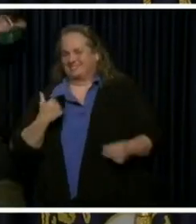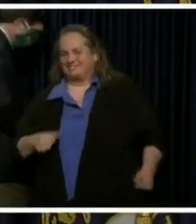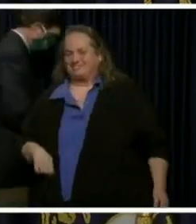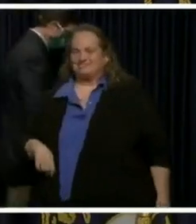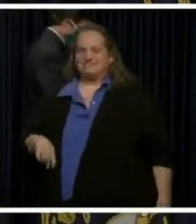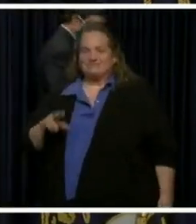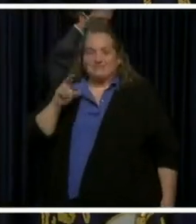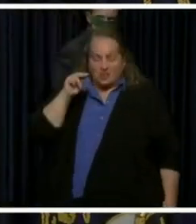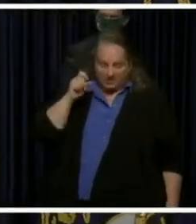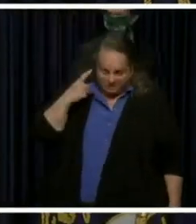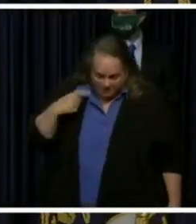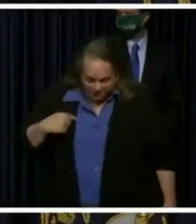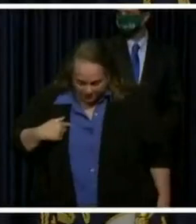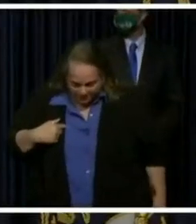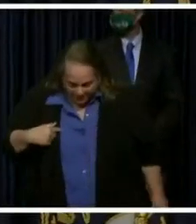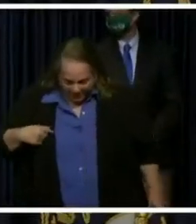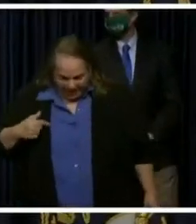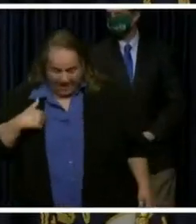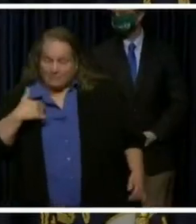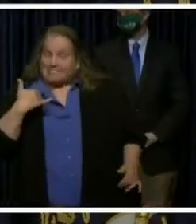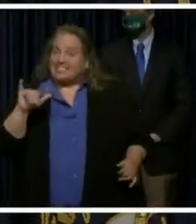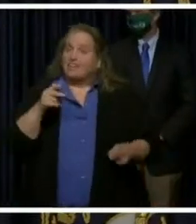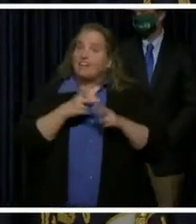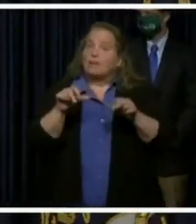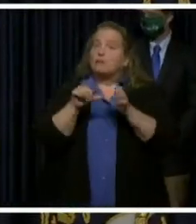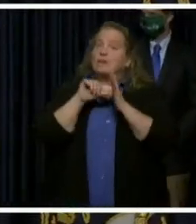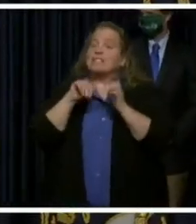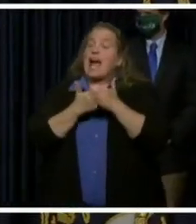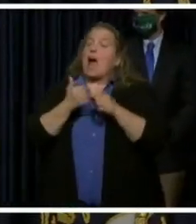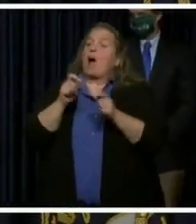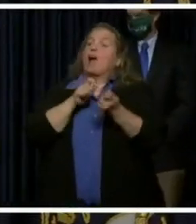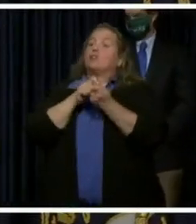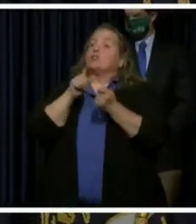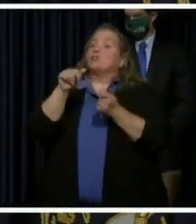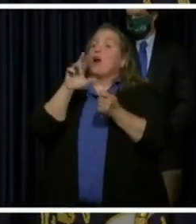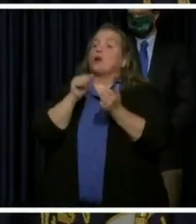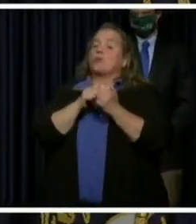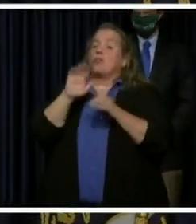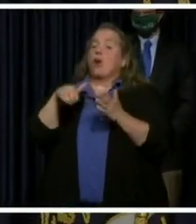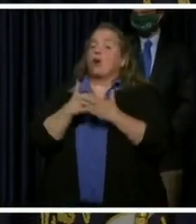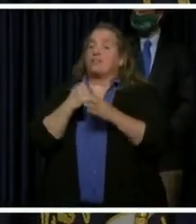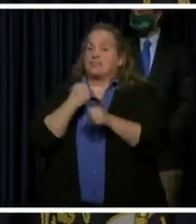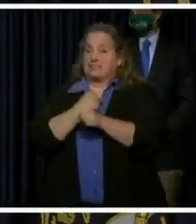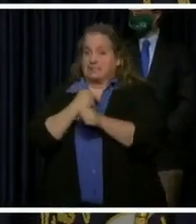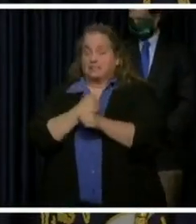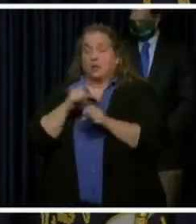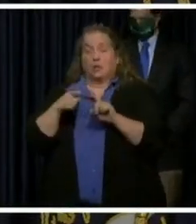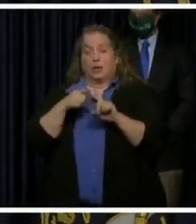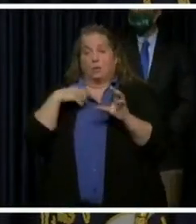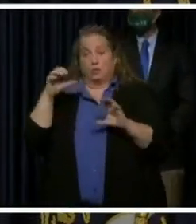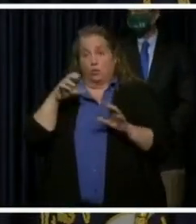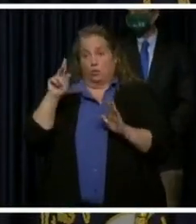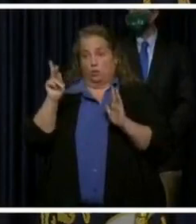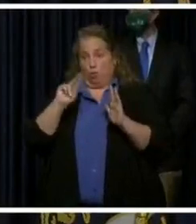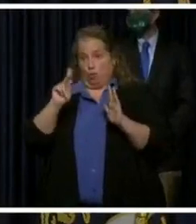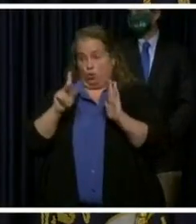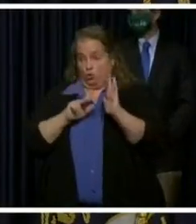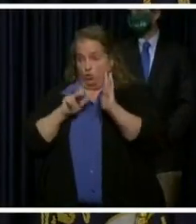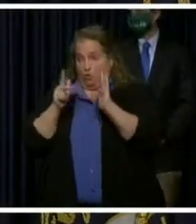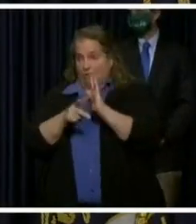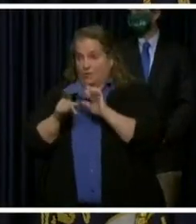No, if anything, Governor, I continue to be impressed at how accurately you get most of these statistics. So when we do the Kroger drive-through, like you